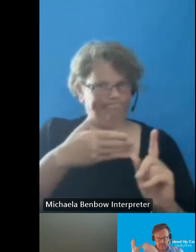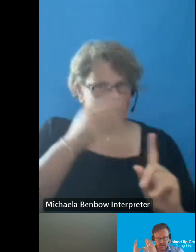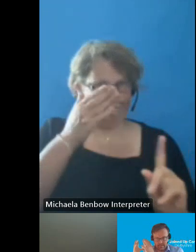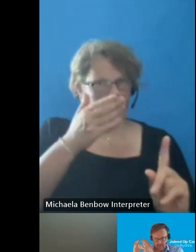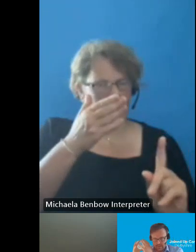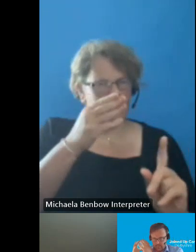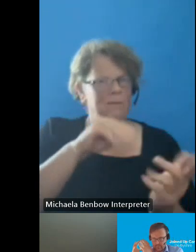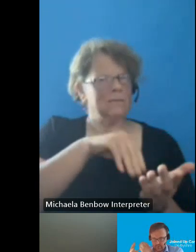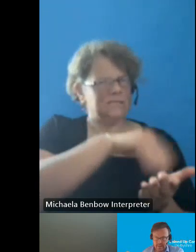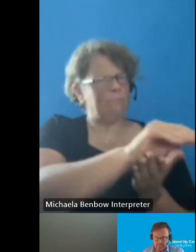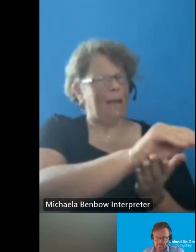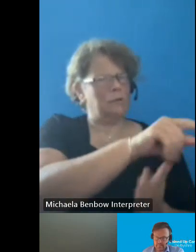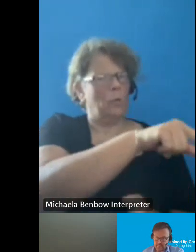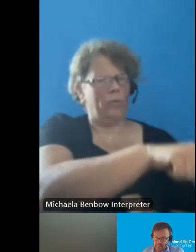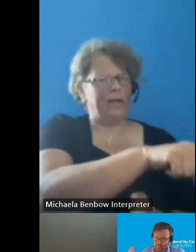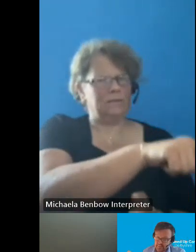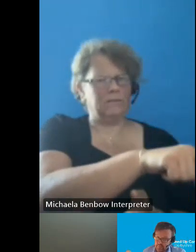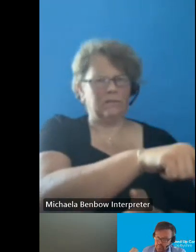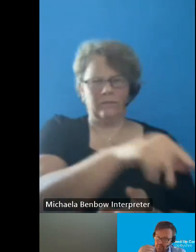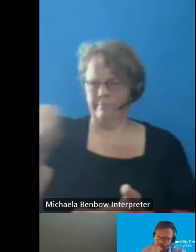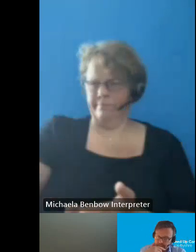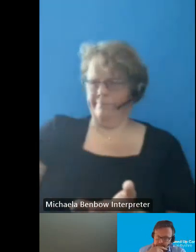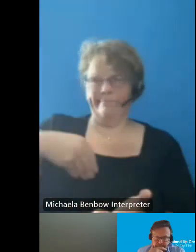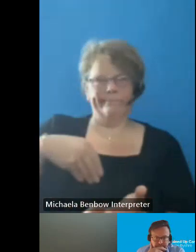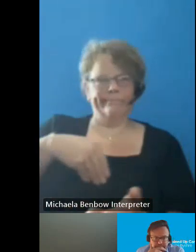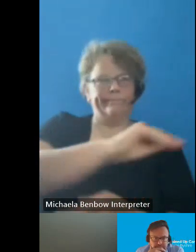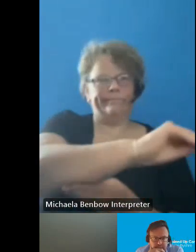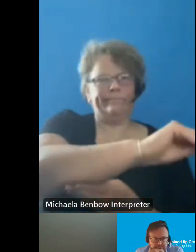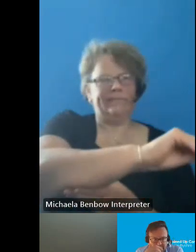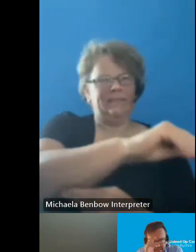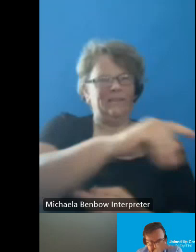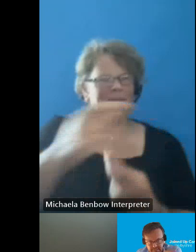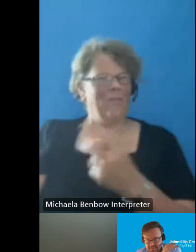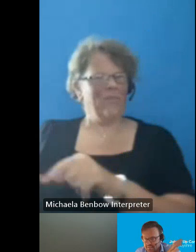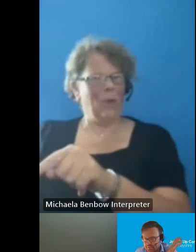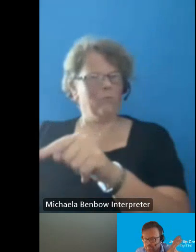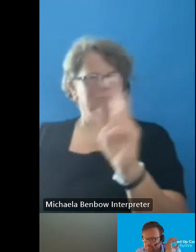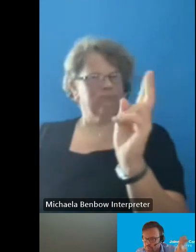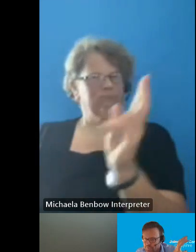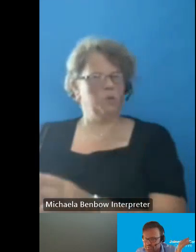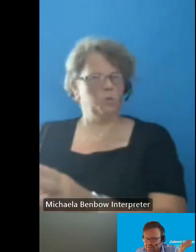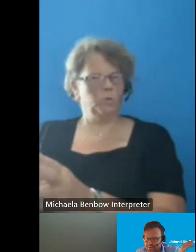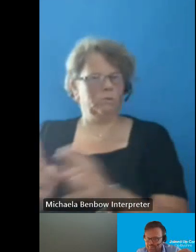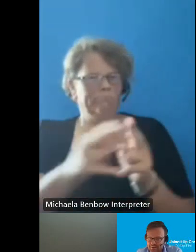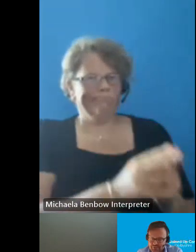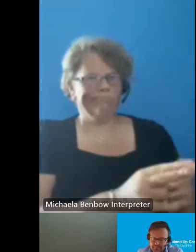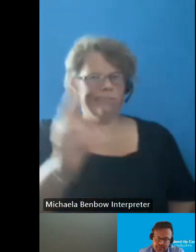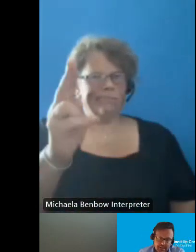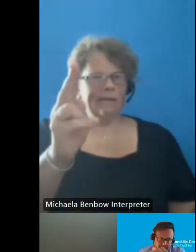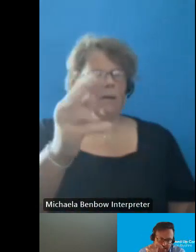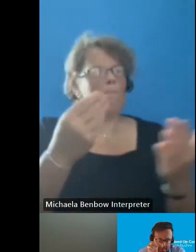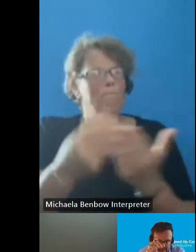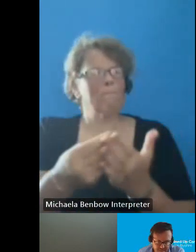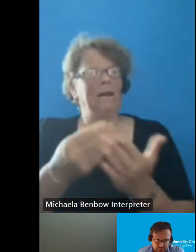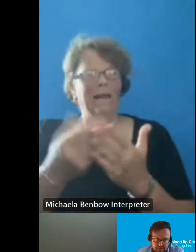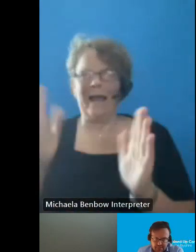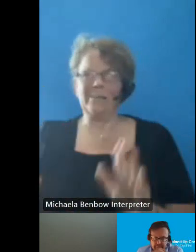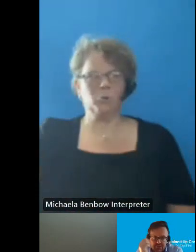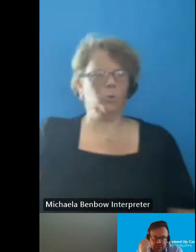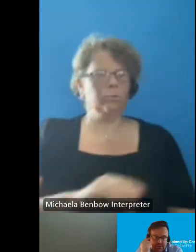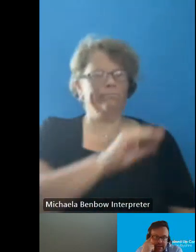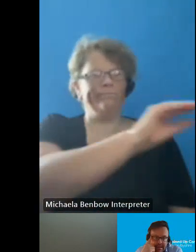on, and we've got to pay for it by disinvesting in other things. So that's kind of the first tranche of action. The